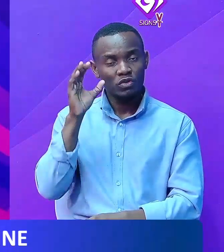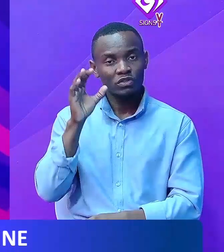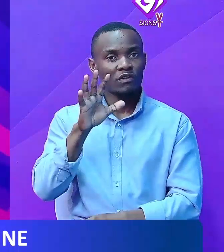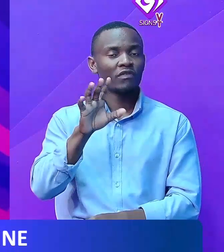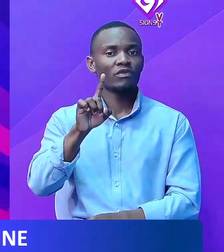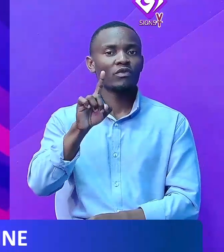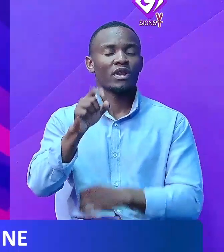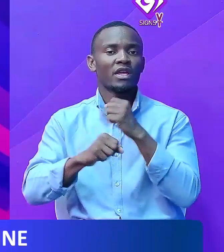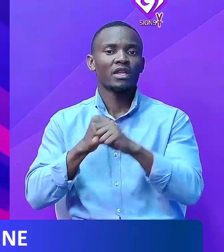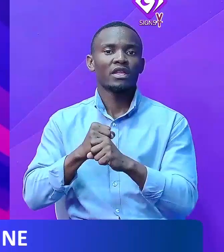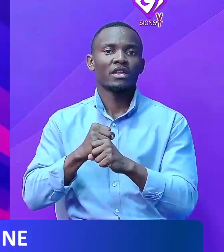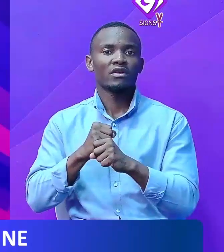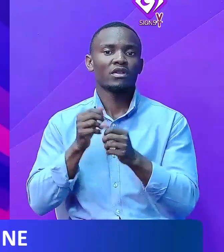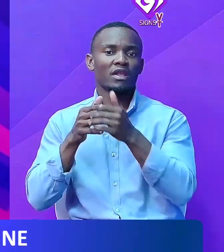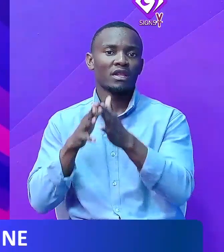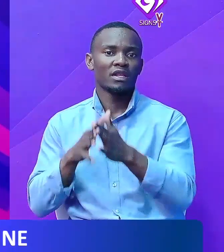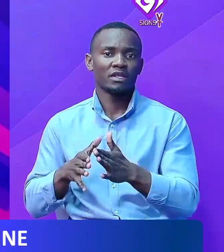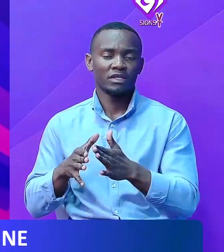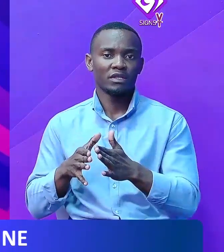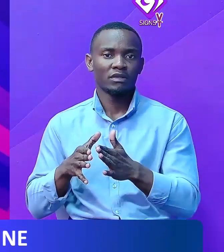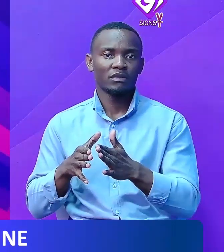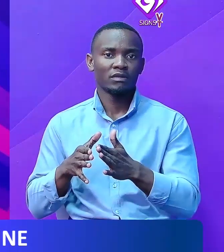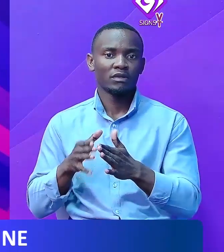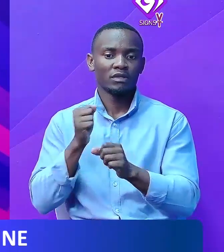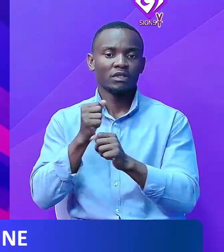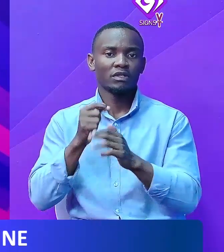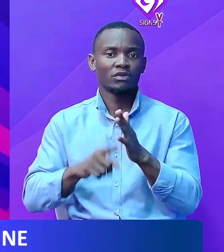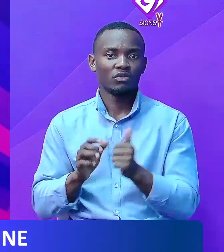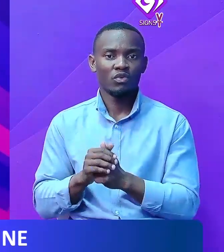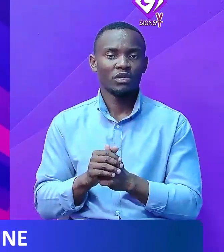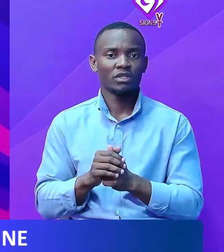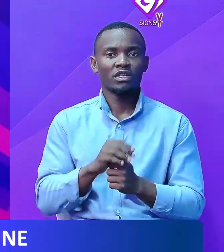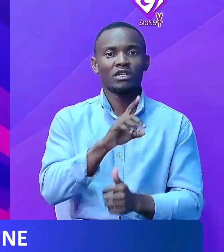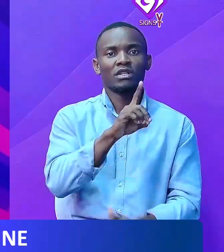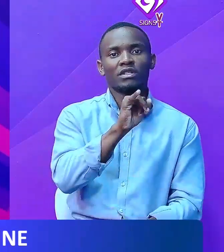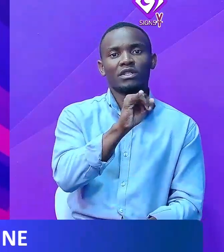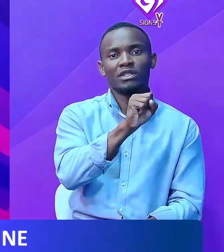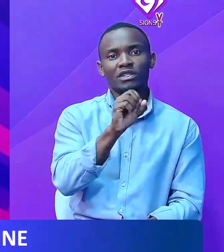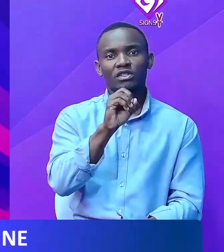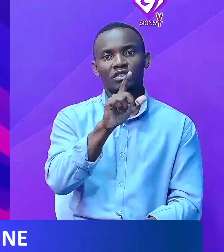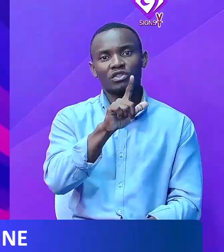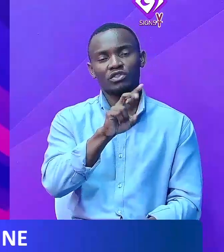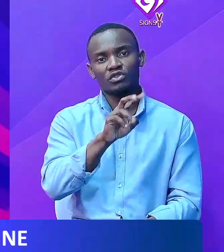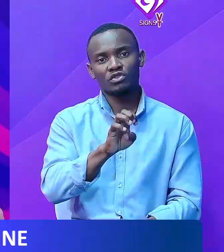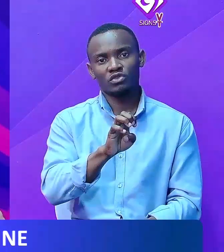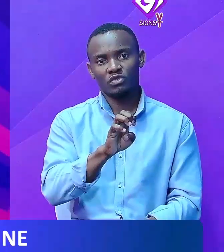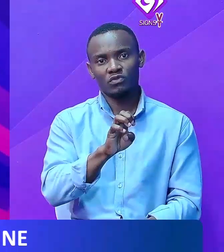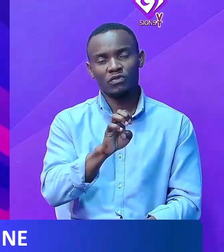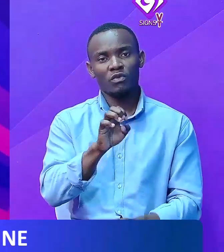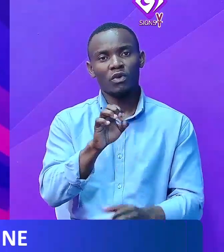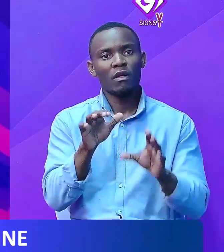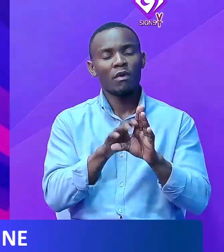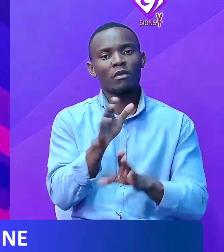are unknown earlier sought to dissolve the lower house by decree, but lawmakers went ahead with a vote to impeach